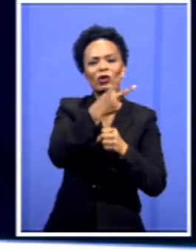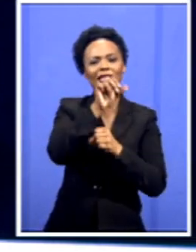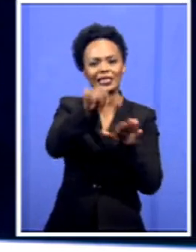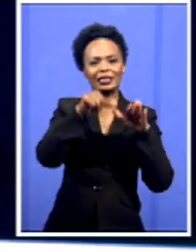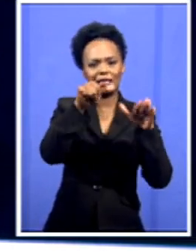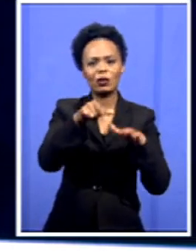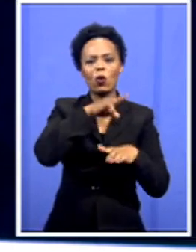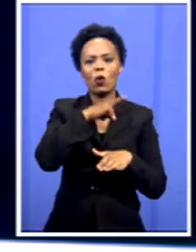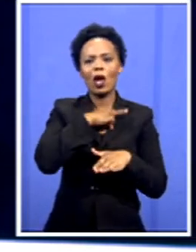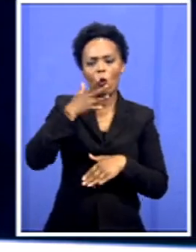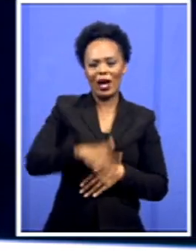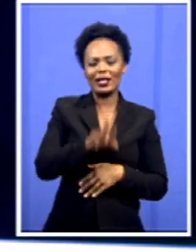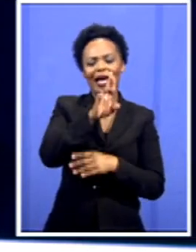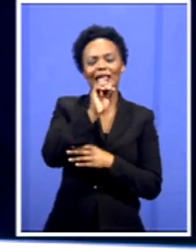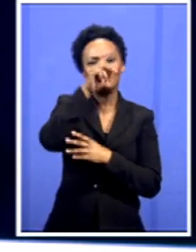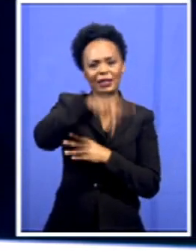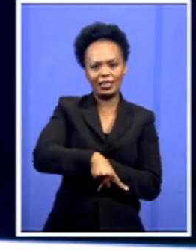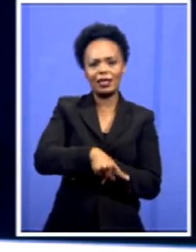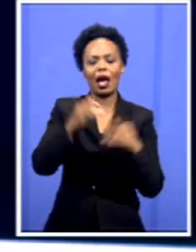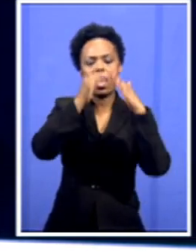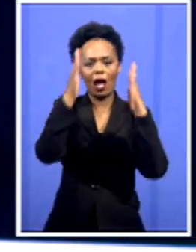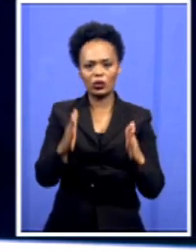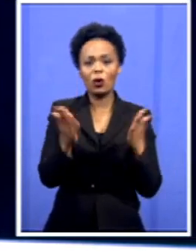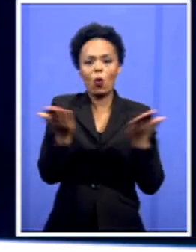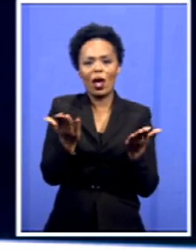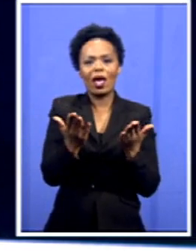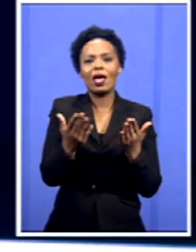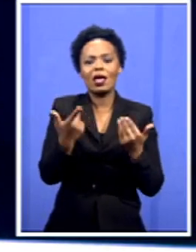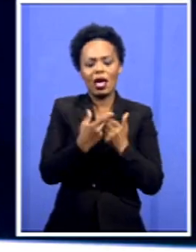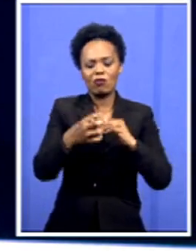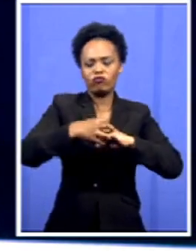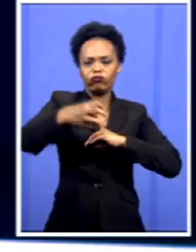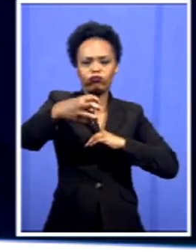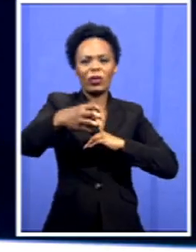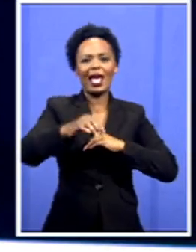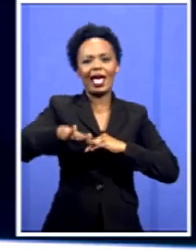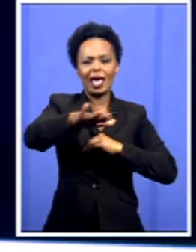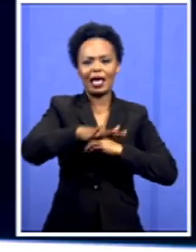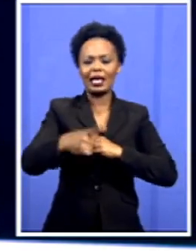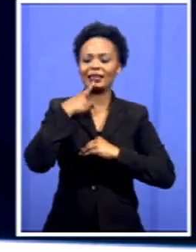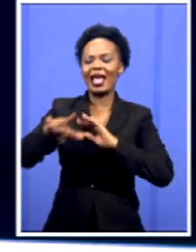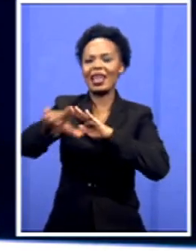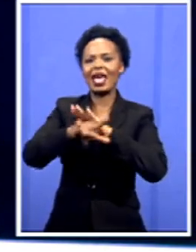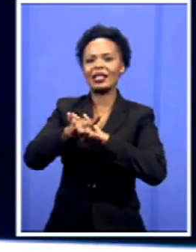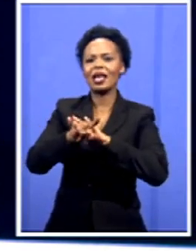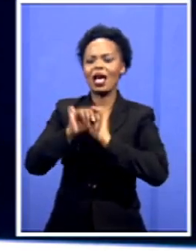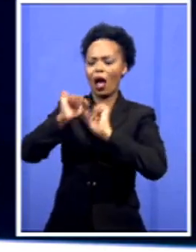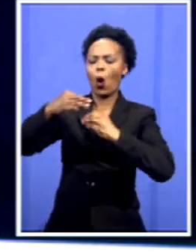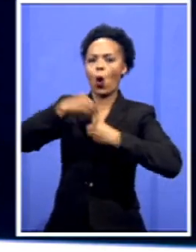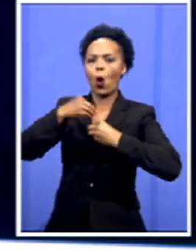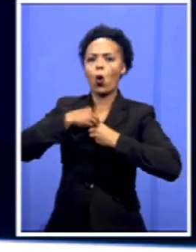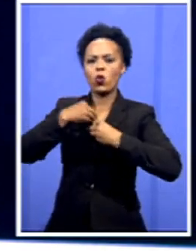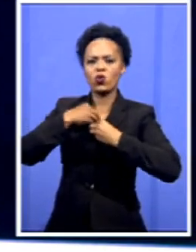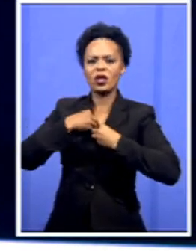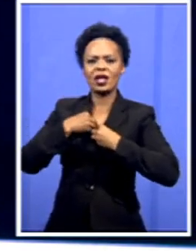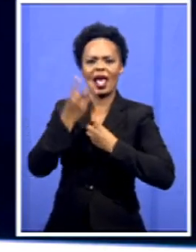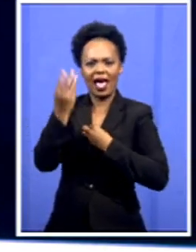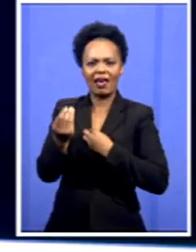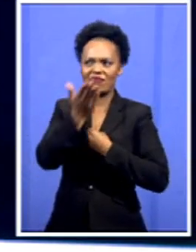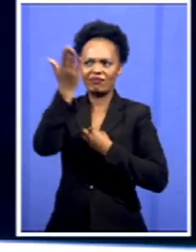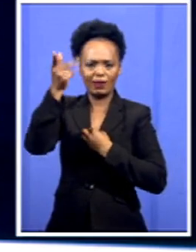RDP houses in Mamelo so that we can expand the area. So they said the land belongs to a private owner and there are issues. So we